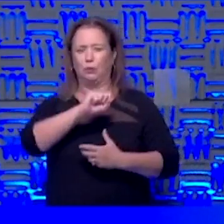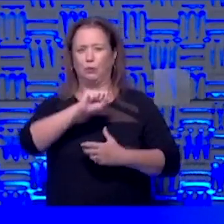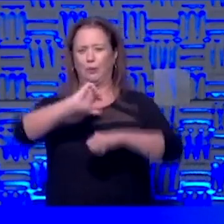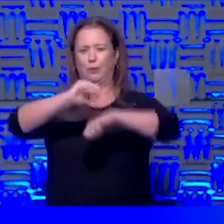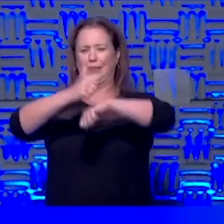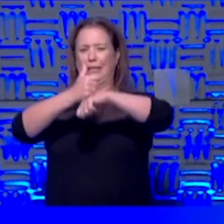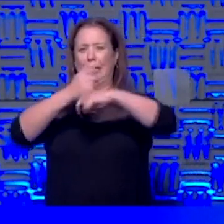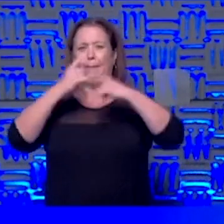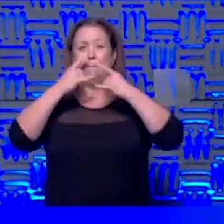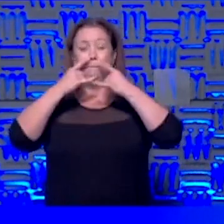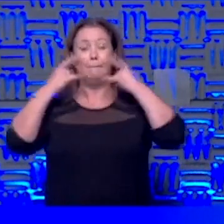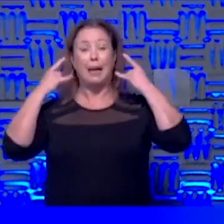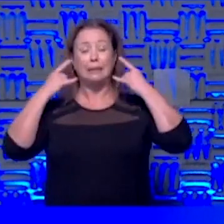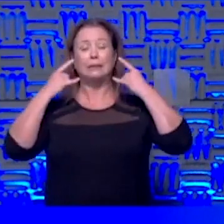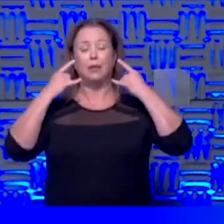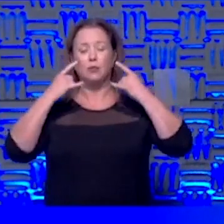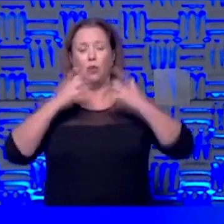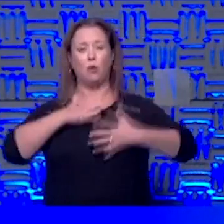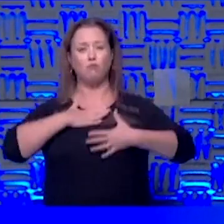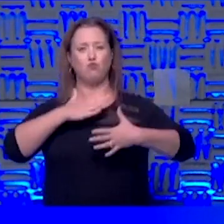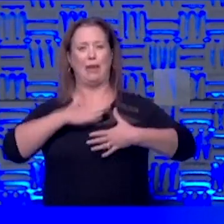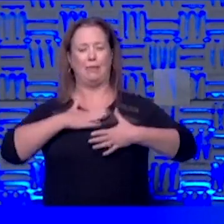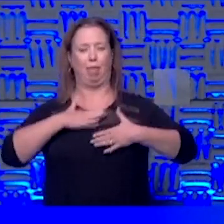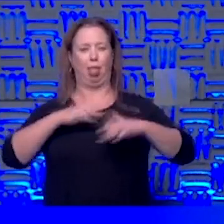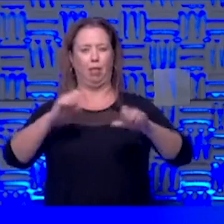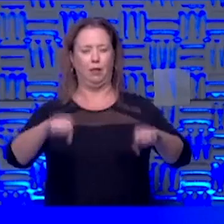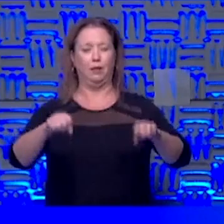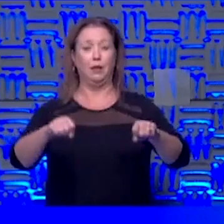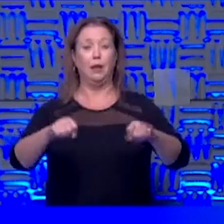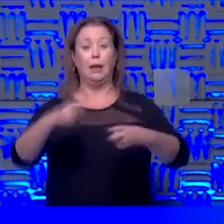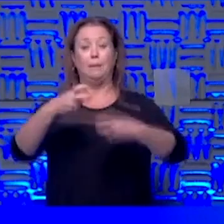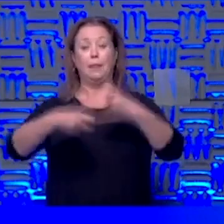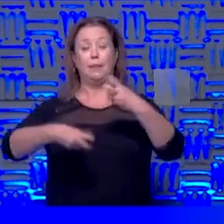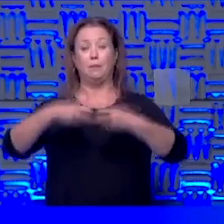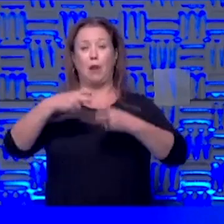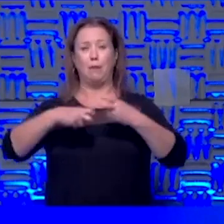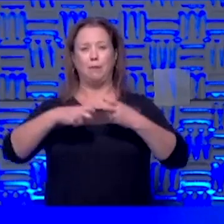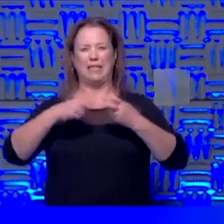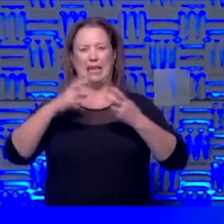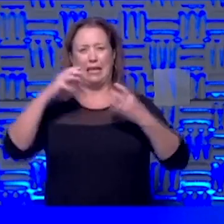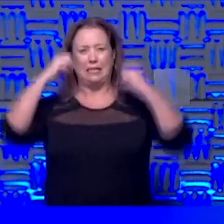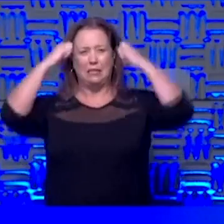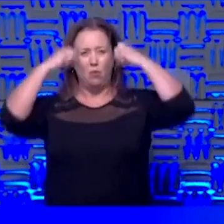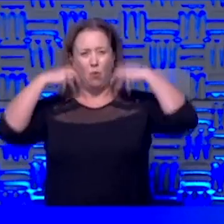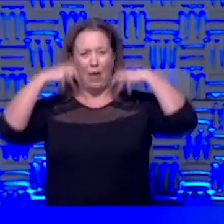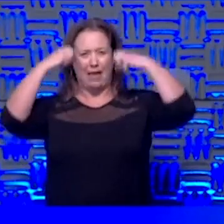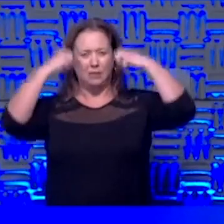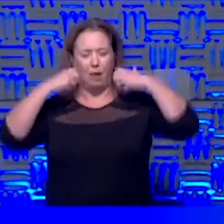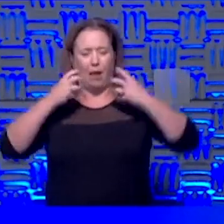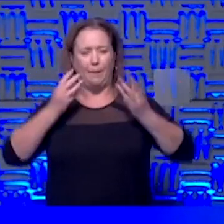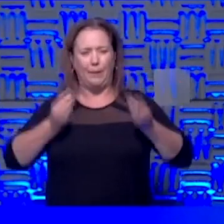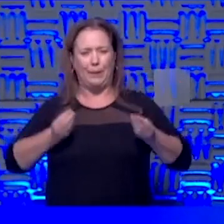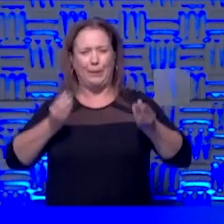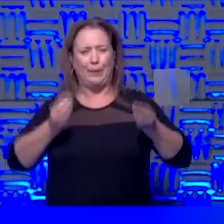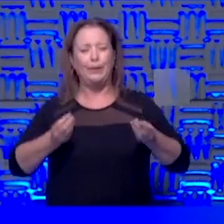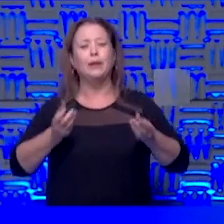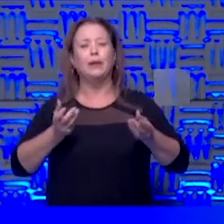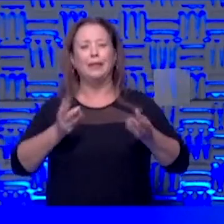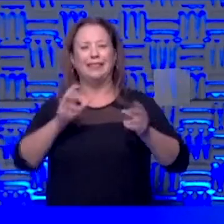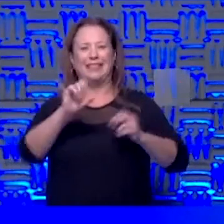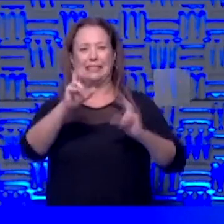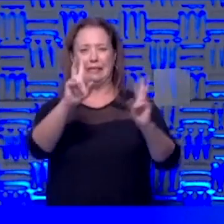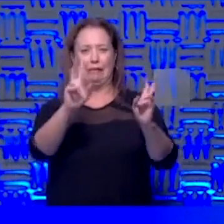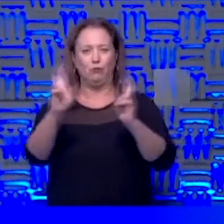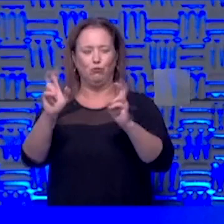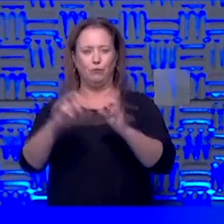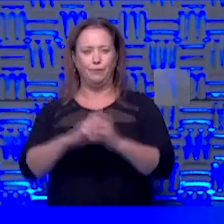and made so that you can breathe, and they are breathable. The problem is once they get sweaty is an issue. I think that, again,